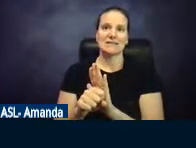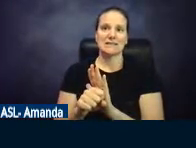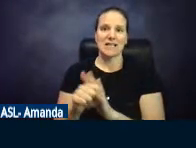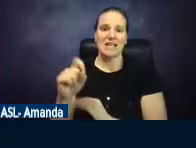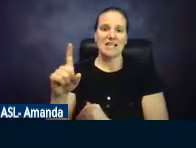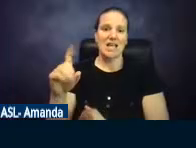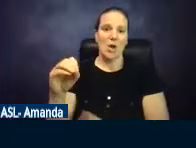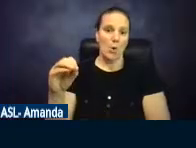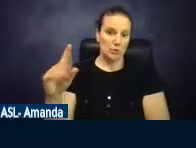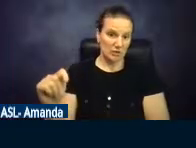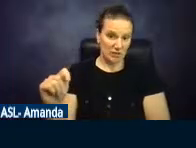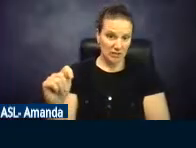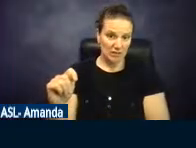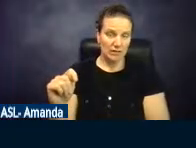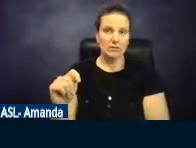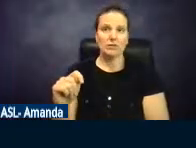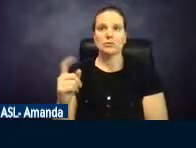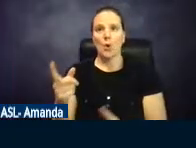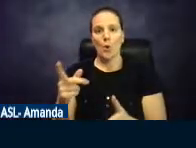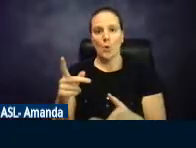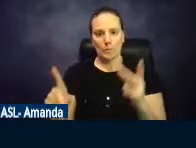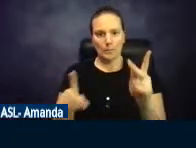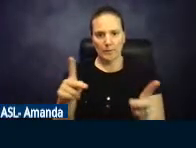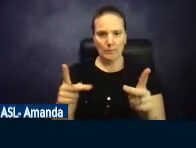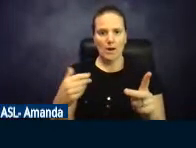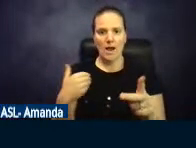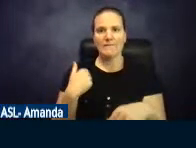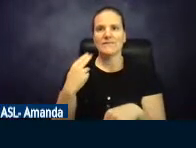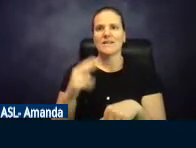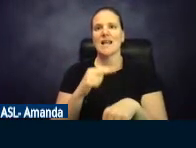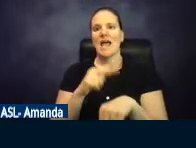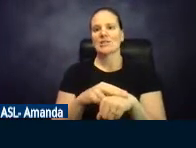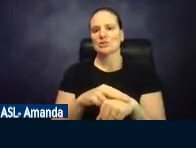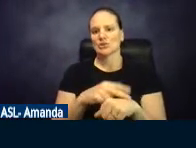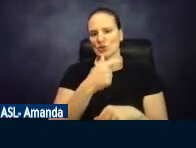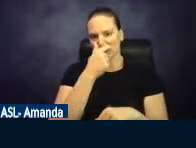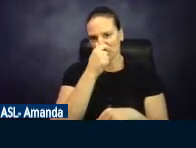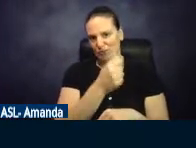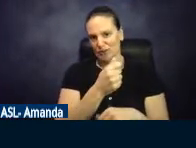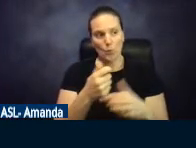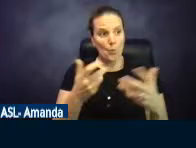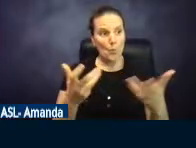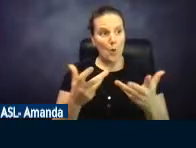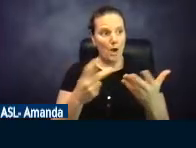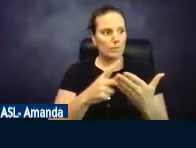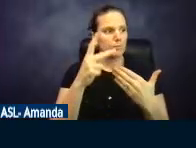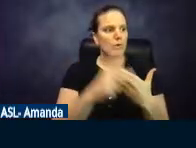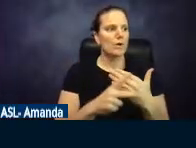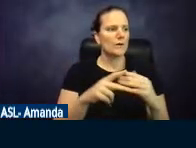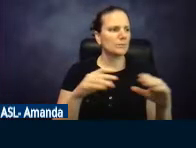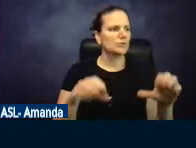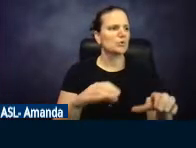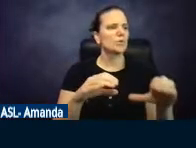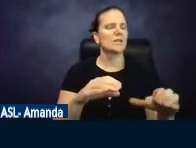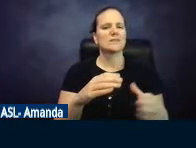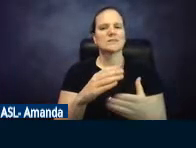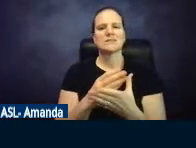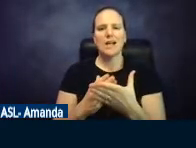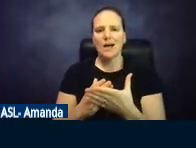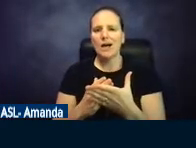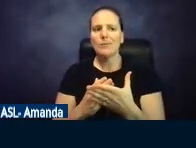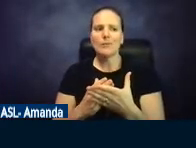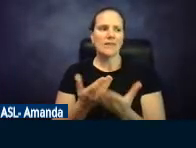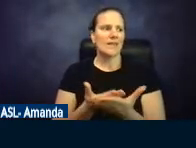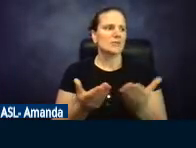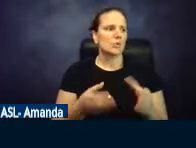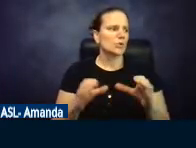DOT. So folks have a national interest in what this program is doing and some of the ground that we're breaking